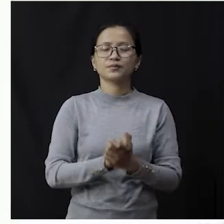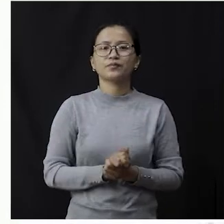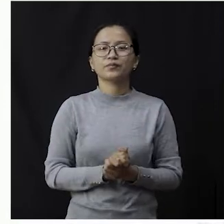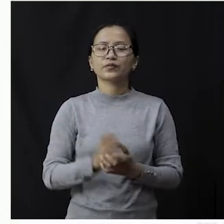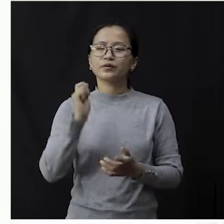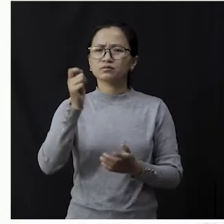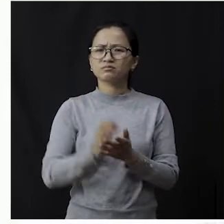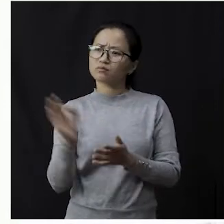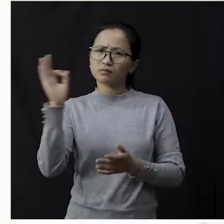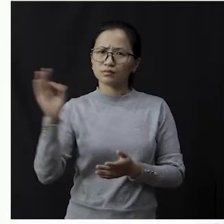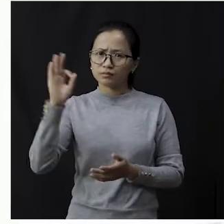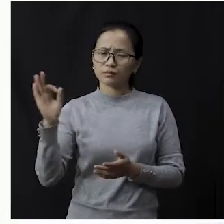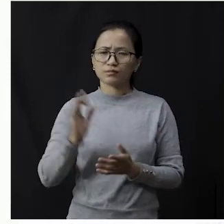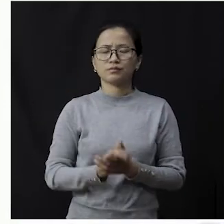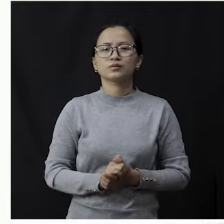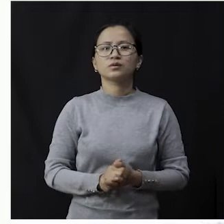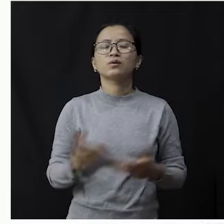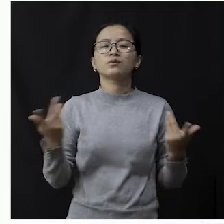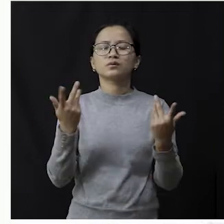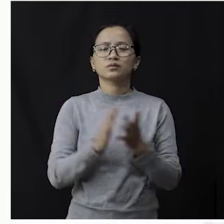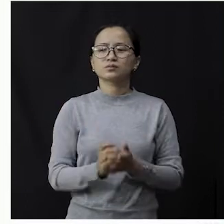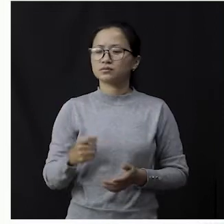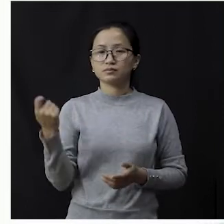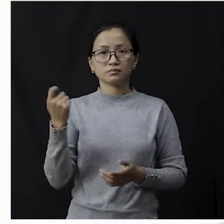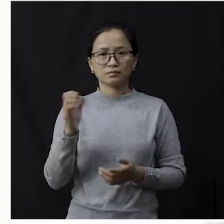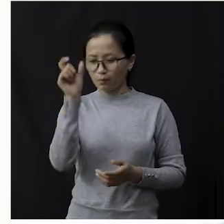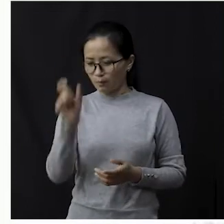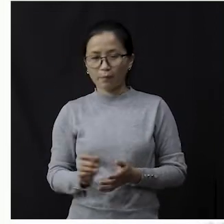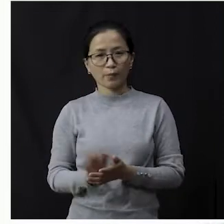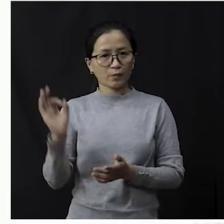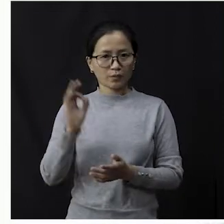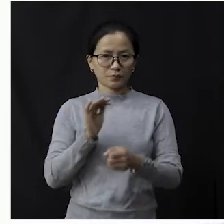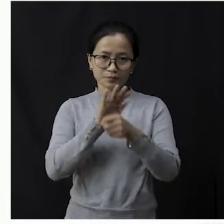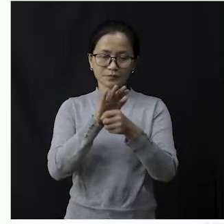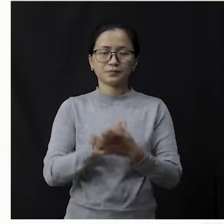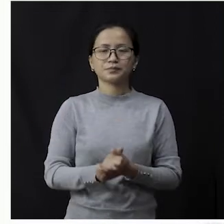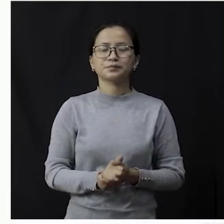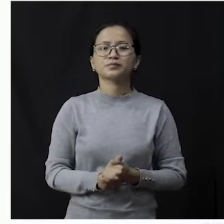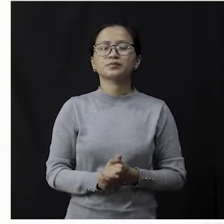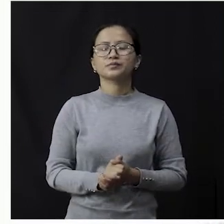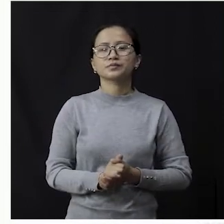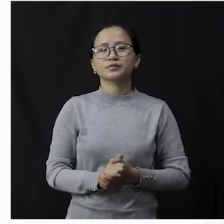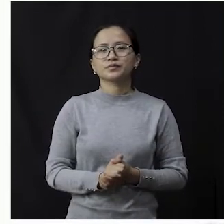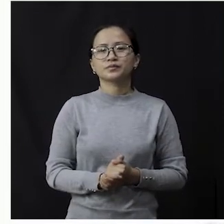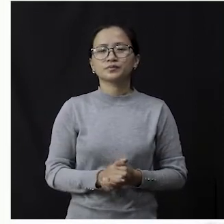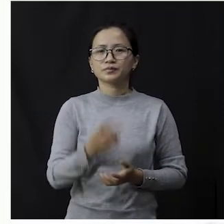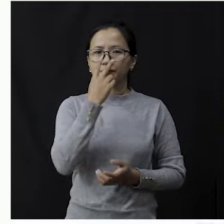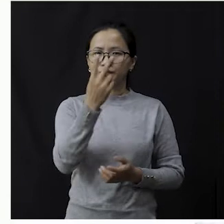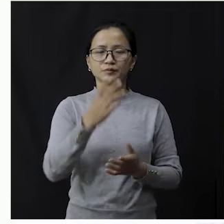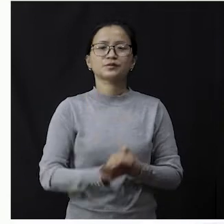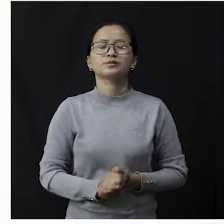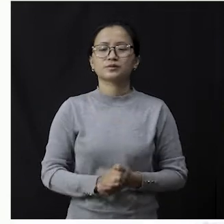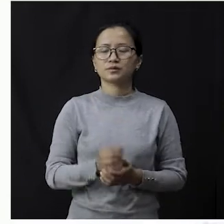a post office. Where does a postman work? A postman works in a post office. You can see